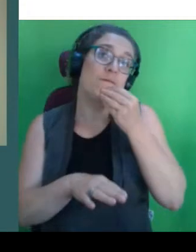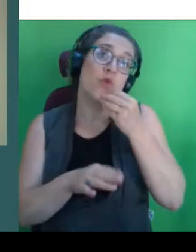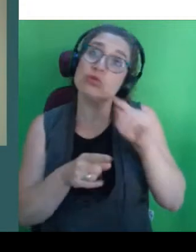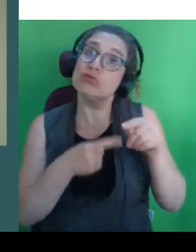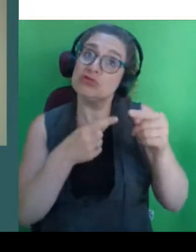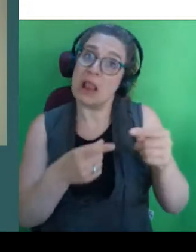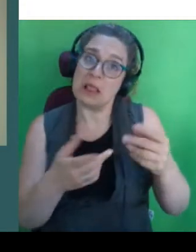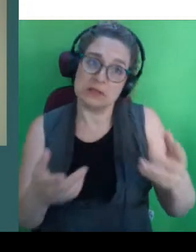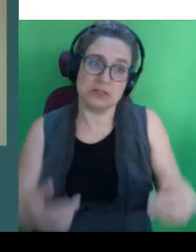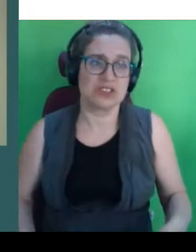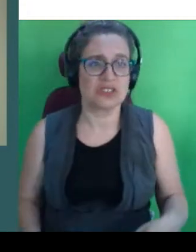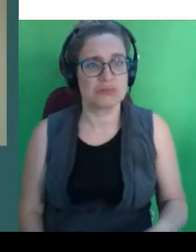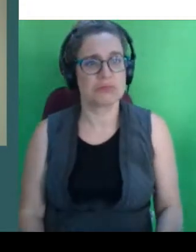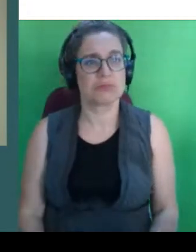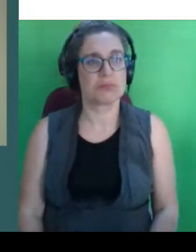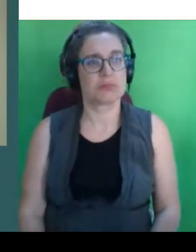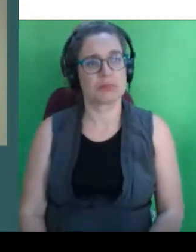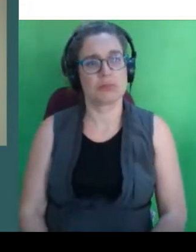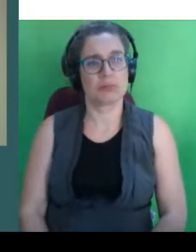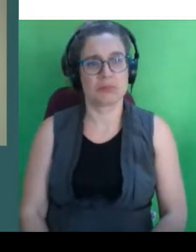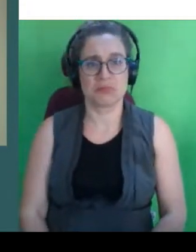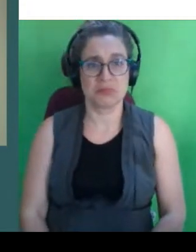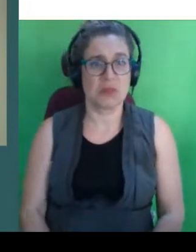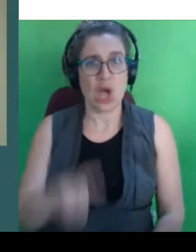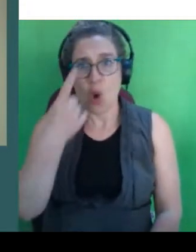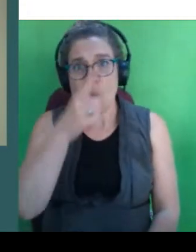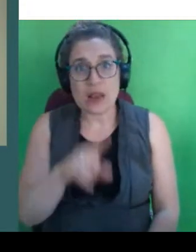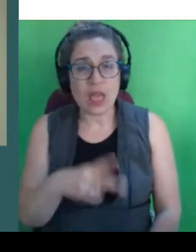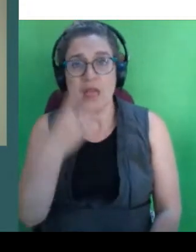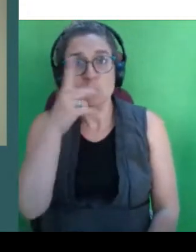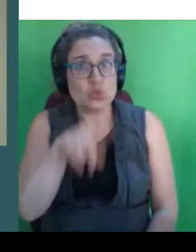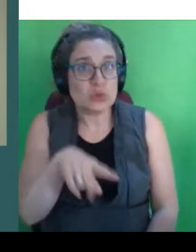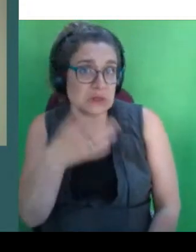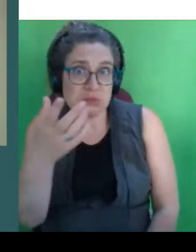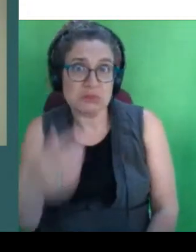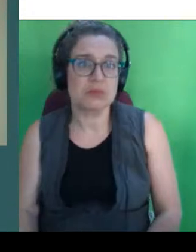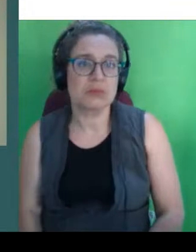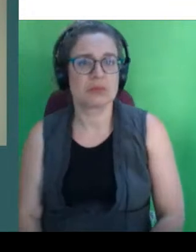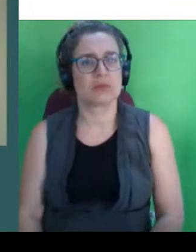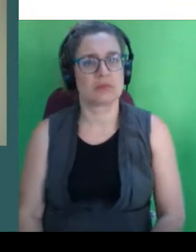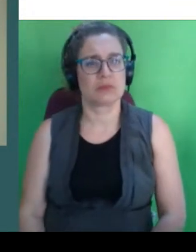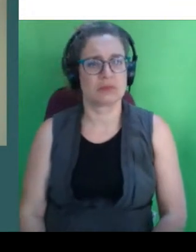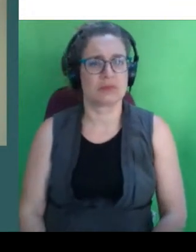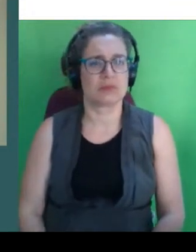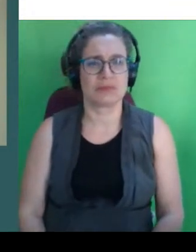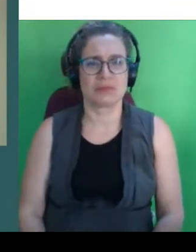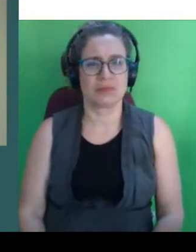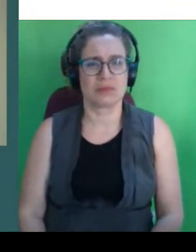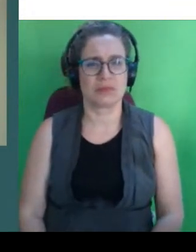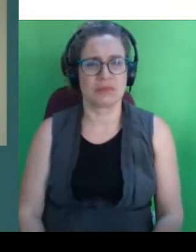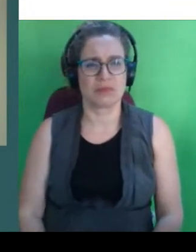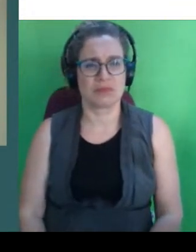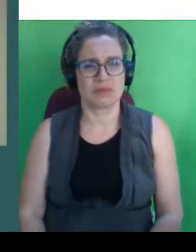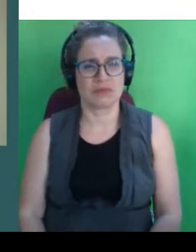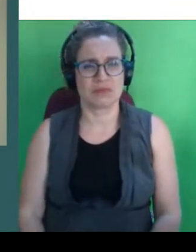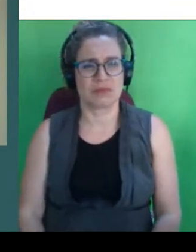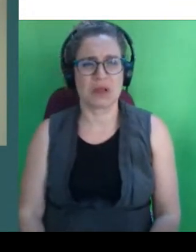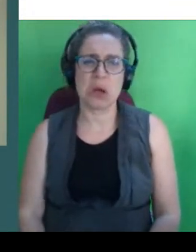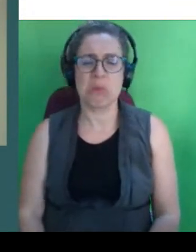So roughly a year, 2 years? I'm not sure how long is it valid for? Well,